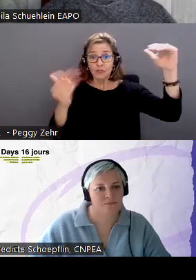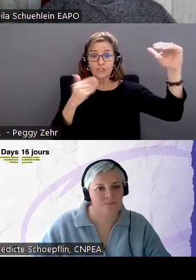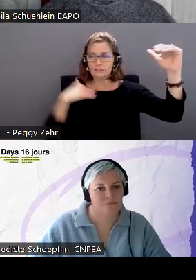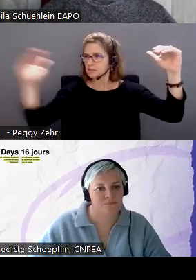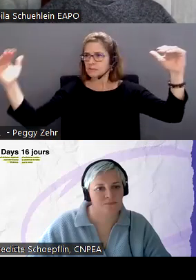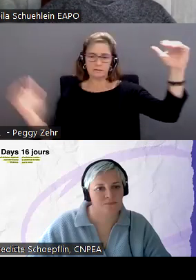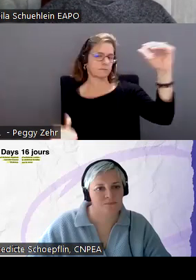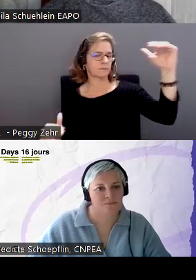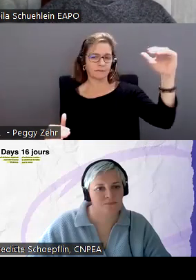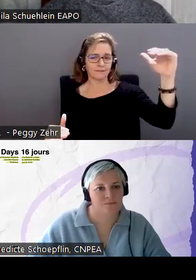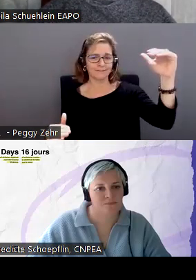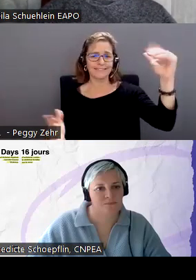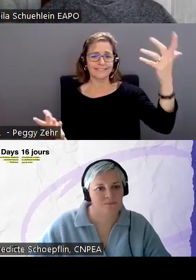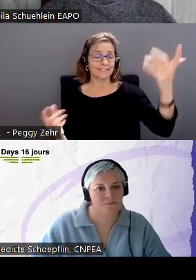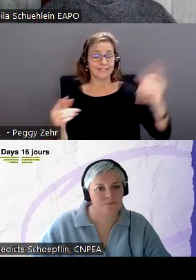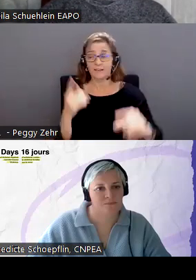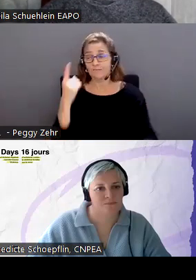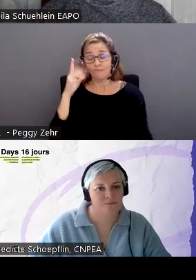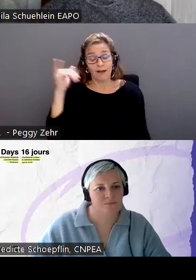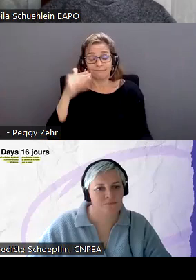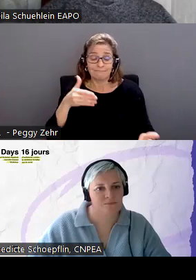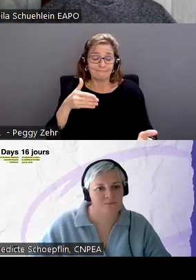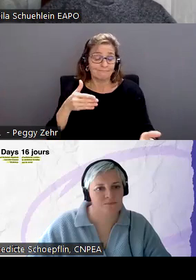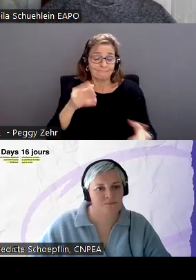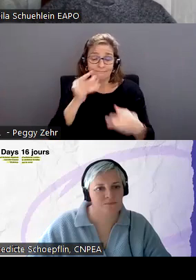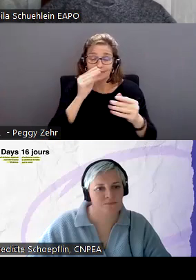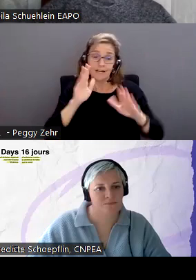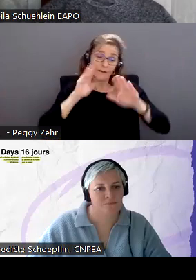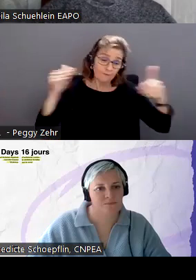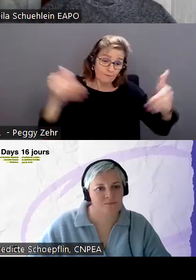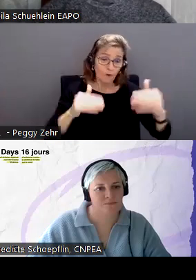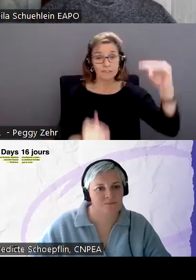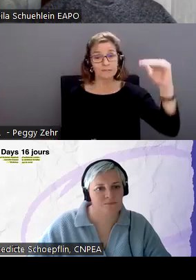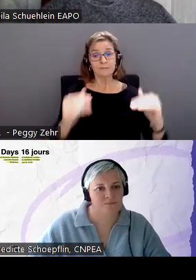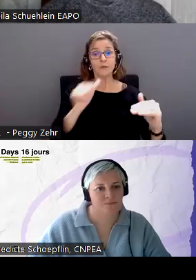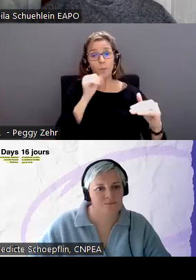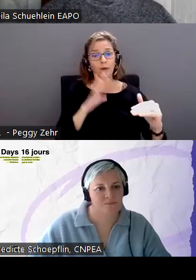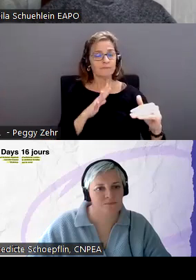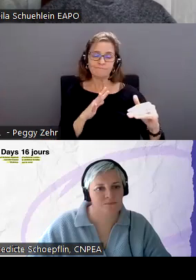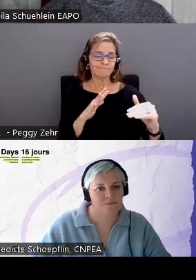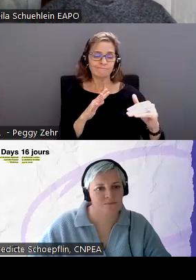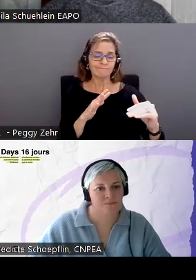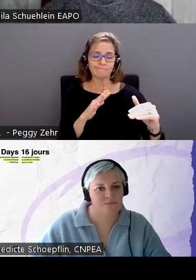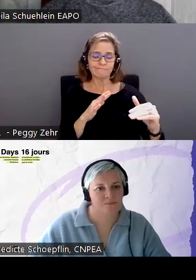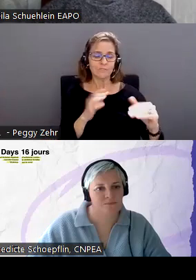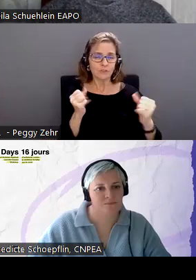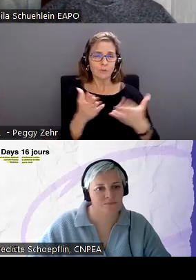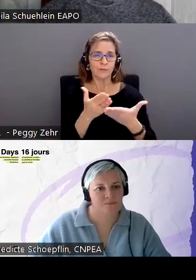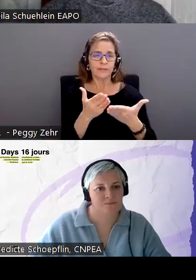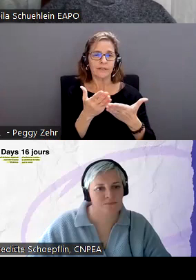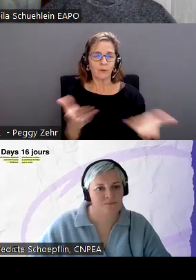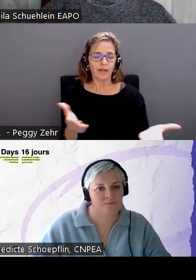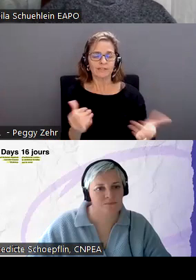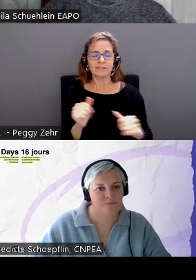sexism, misogyny, that doesn't care about women's lives in so many ways. But there are so many of us